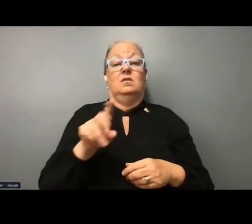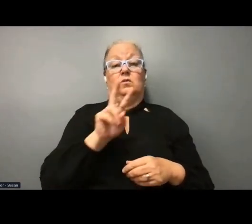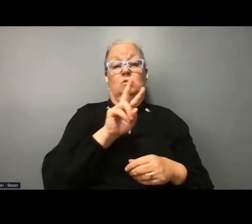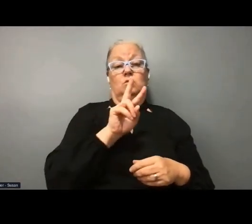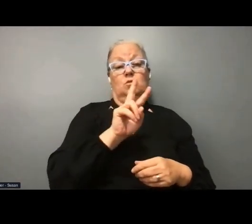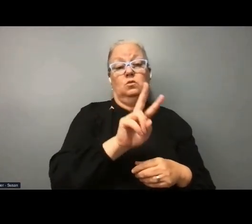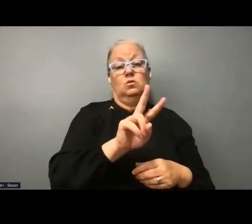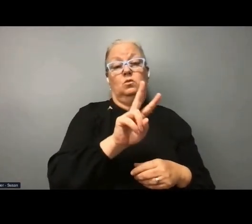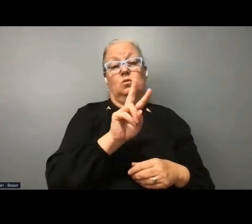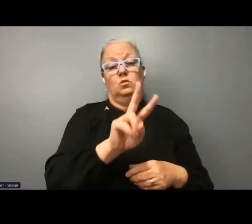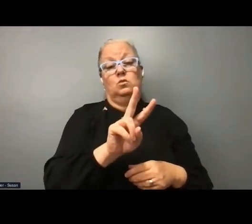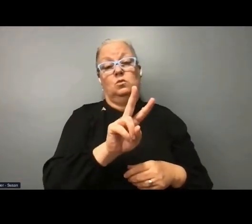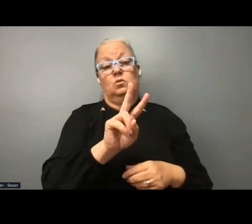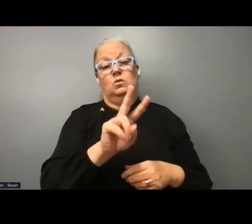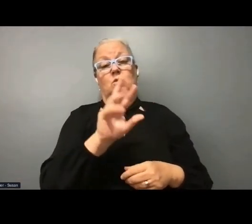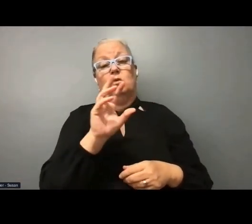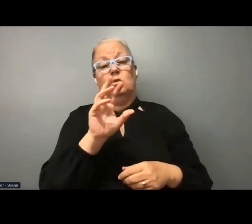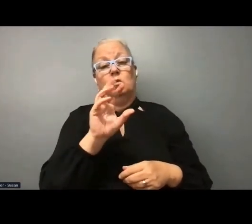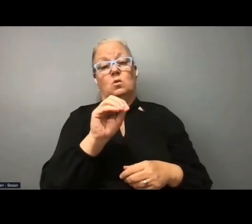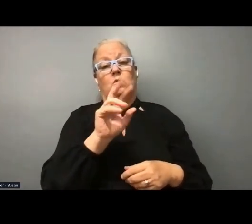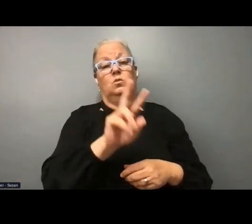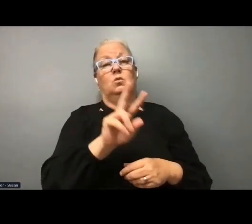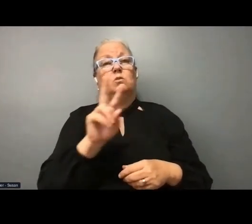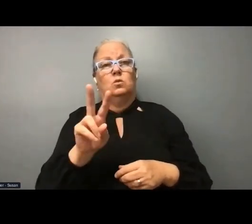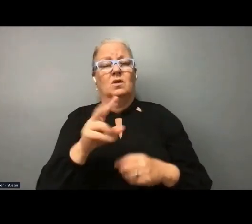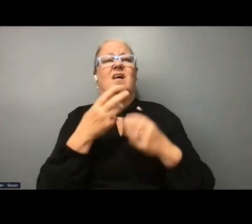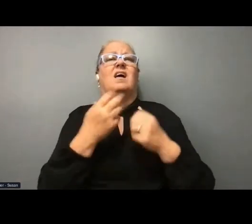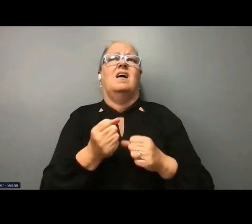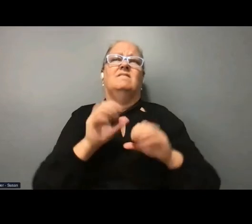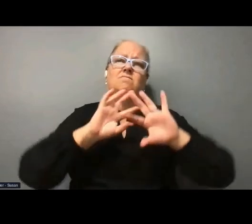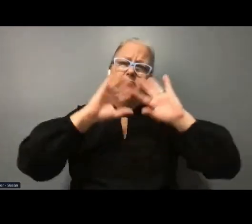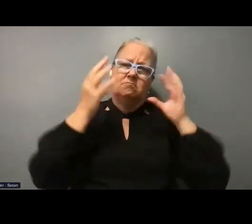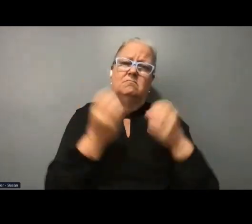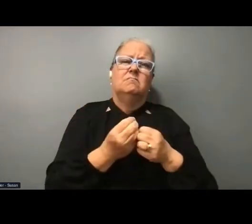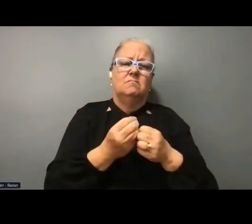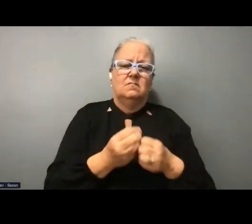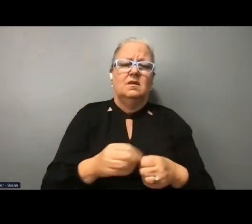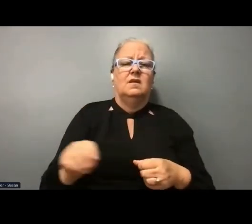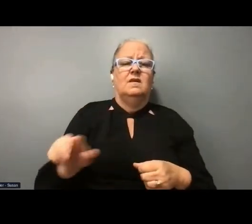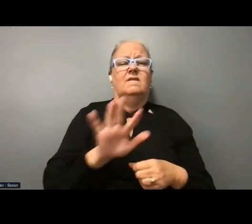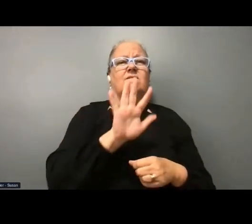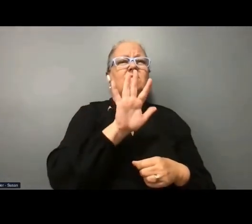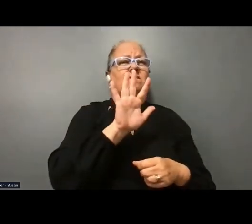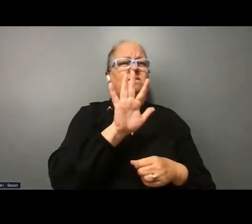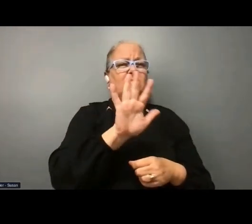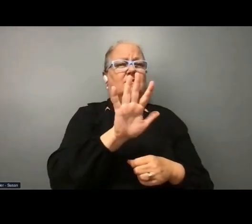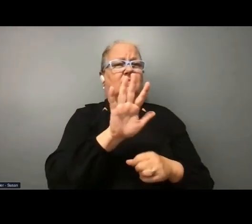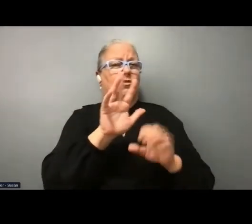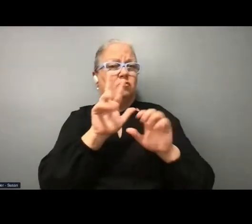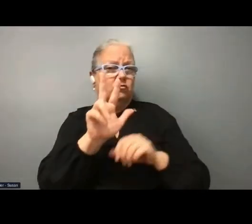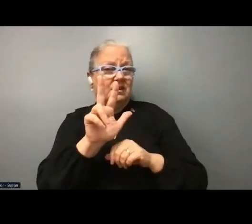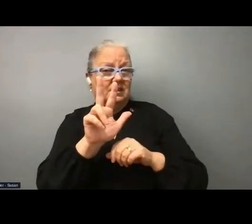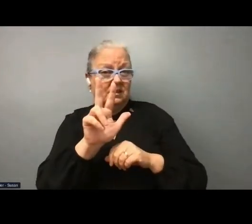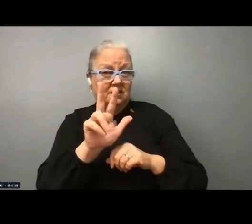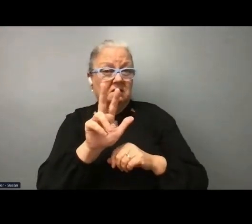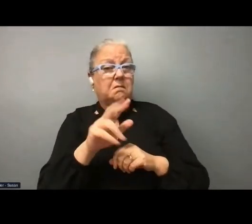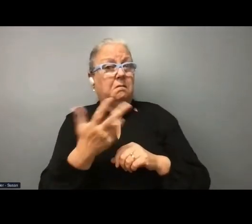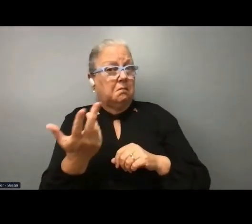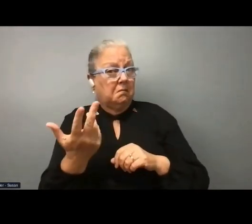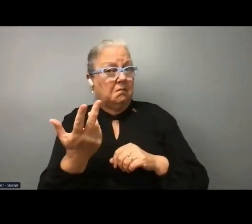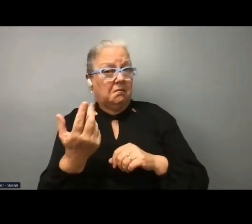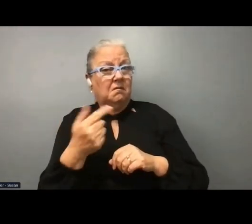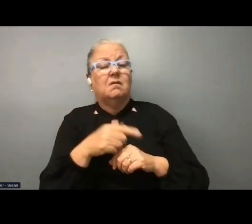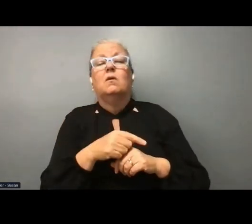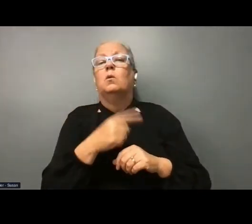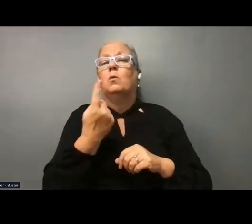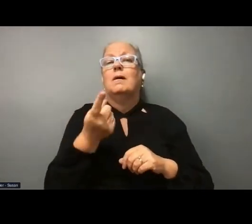to receive 53 cases. So you can see the difference. In 2 years, only 30 feedbacks, while in 1 month, after the facilitation